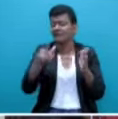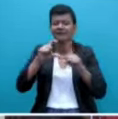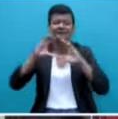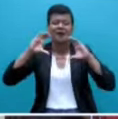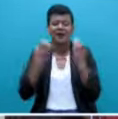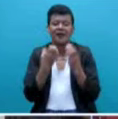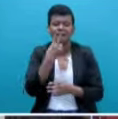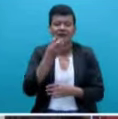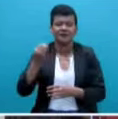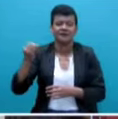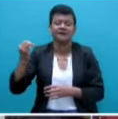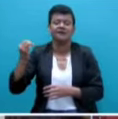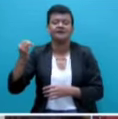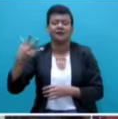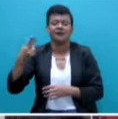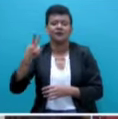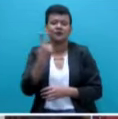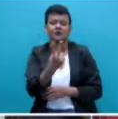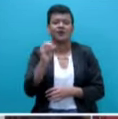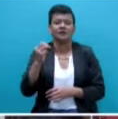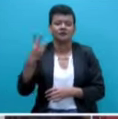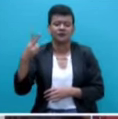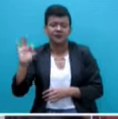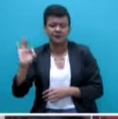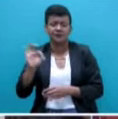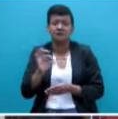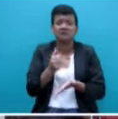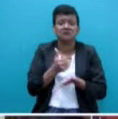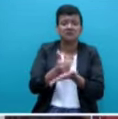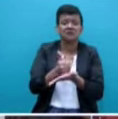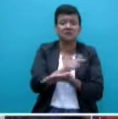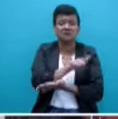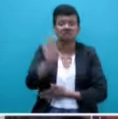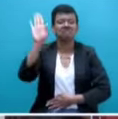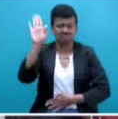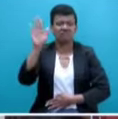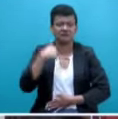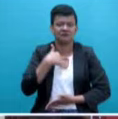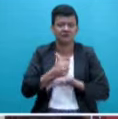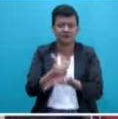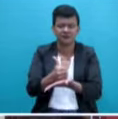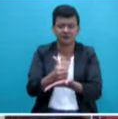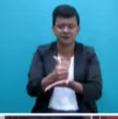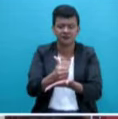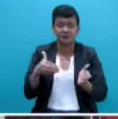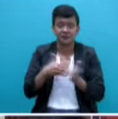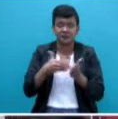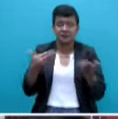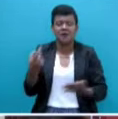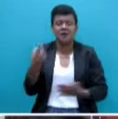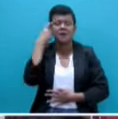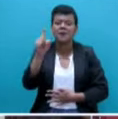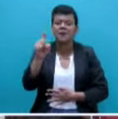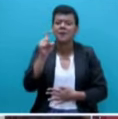Is there a seconder? Honourable Speaker, I second the motion. Honourable members, I now call upon the Leader of Government in